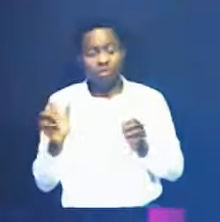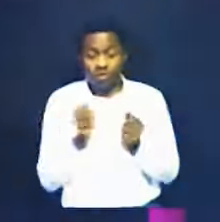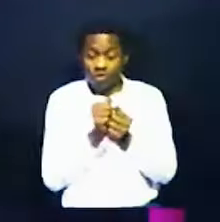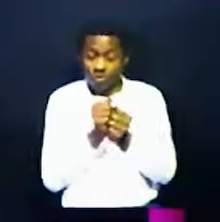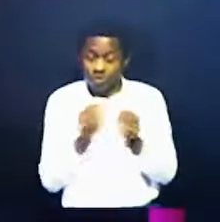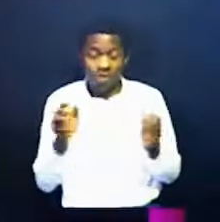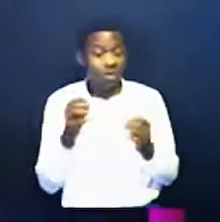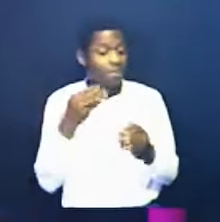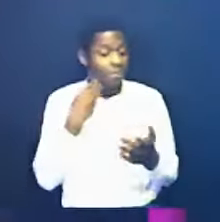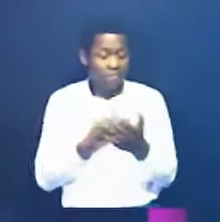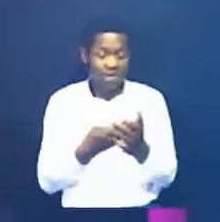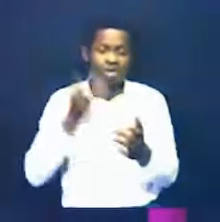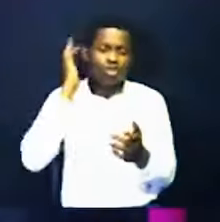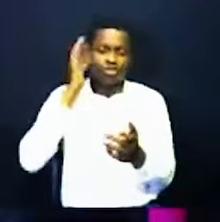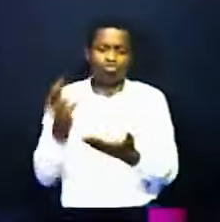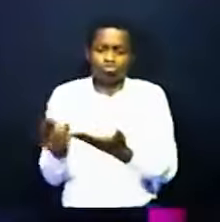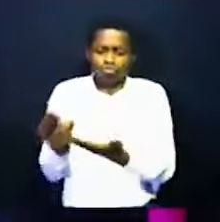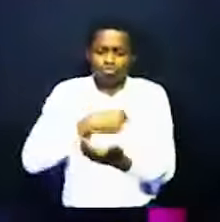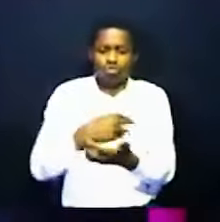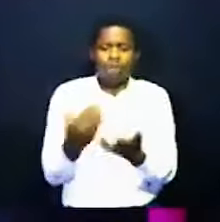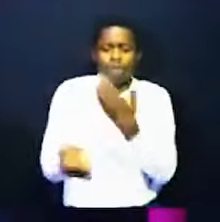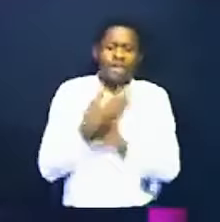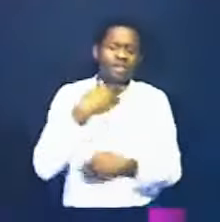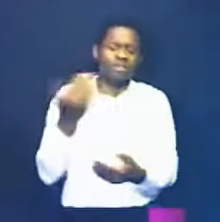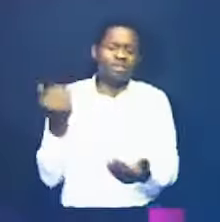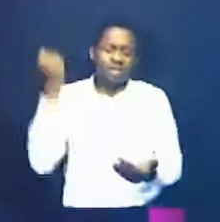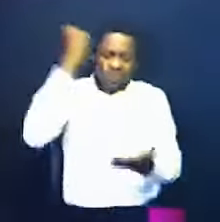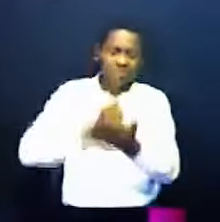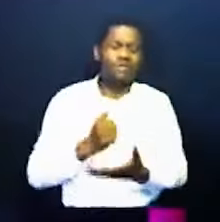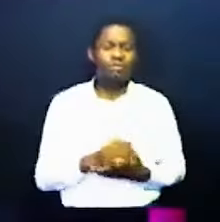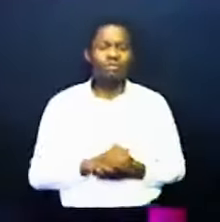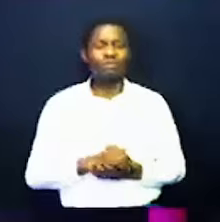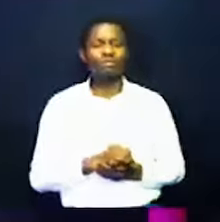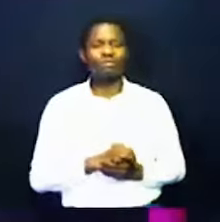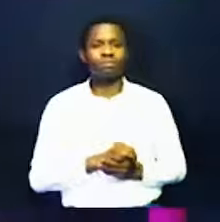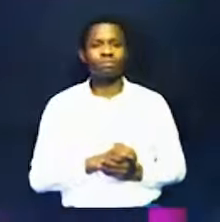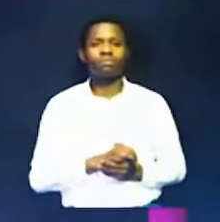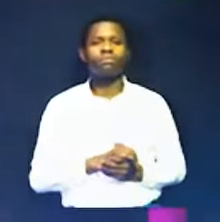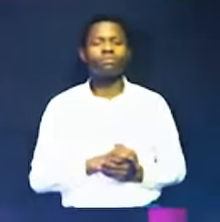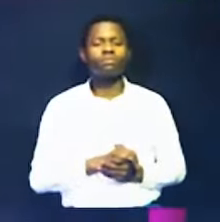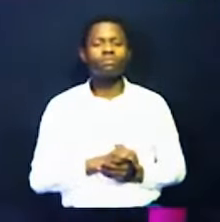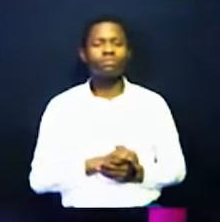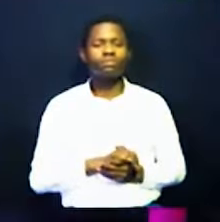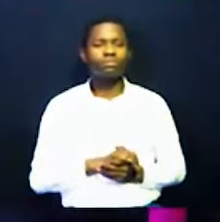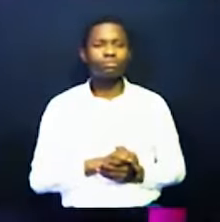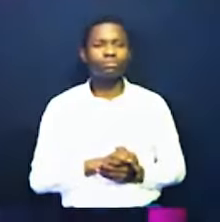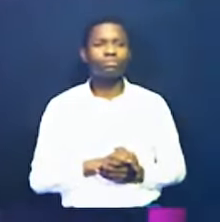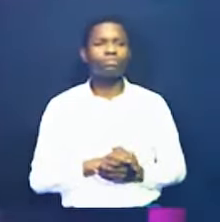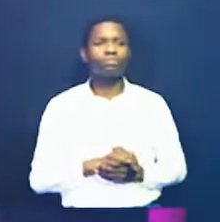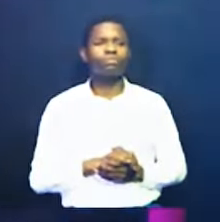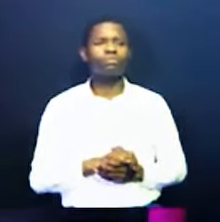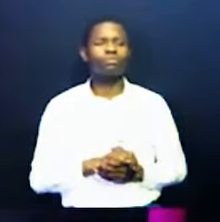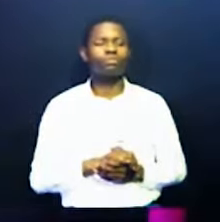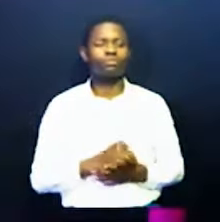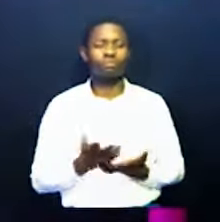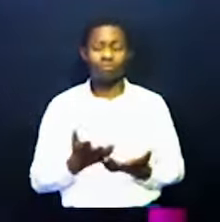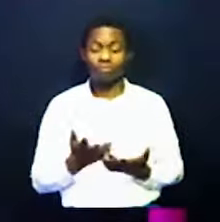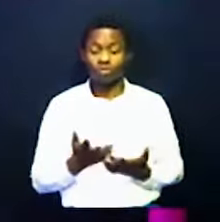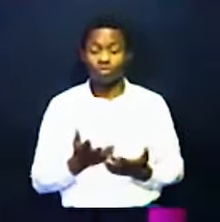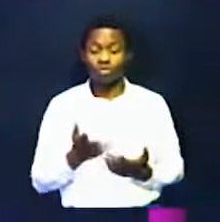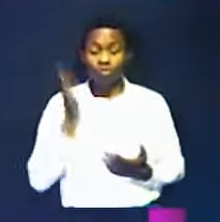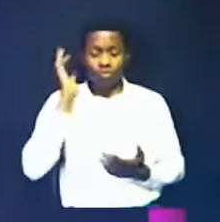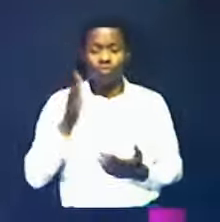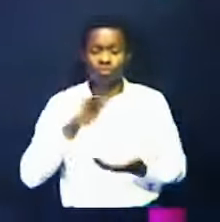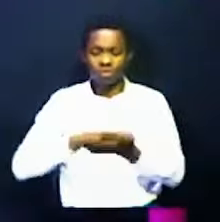you will be redeemed. Asenia uradisi enye, wantomu anyishi, Na enye sika ene wode begemo. Without money you